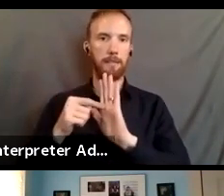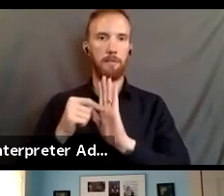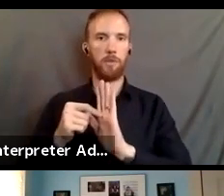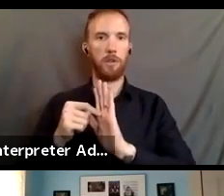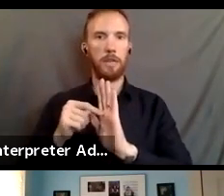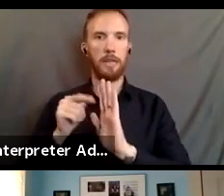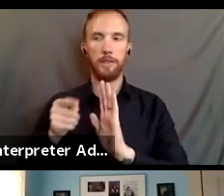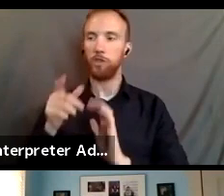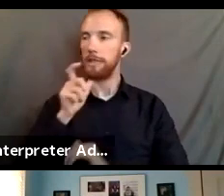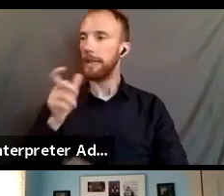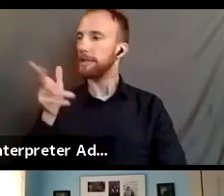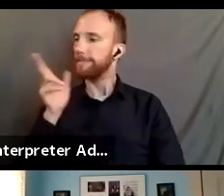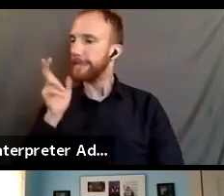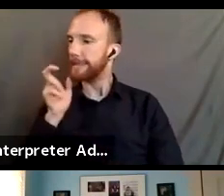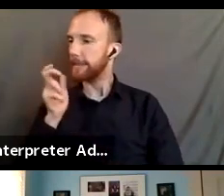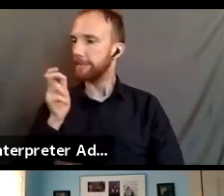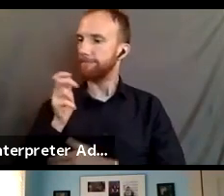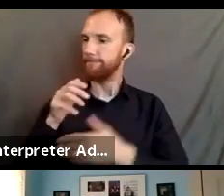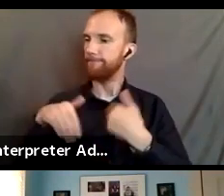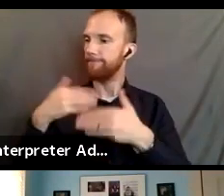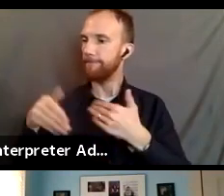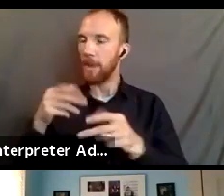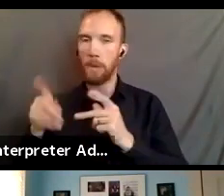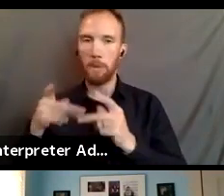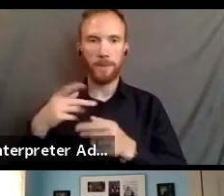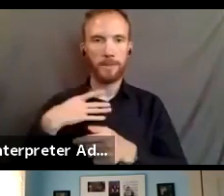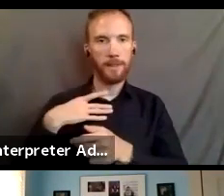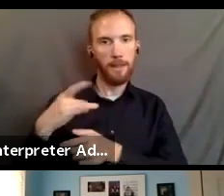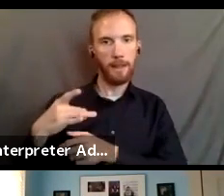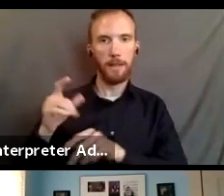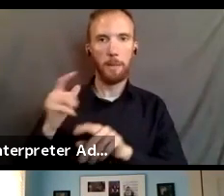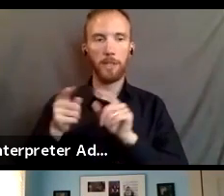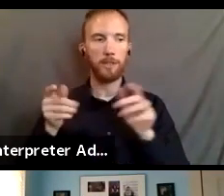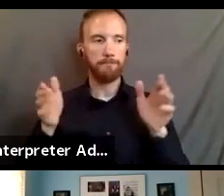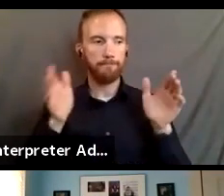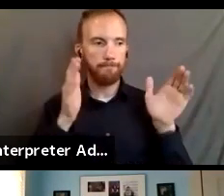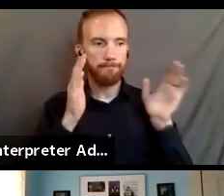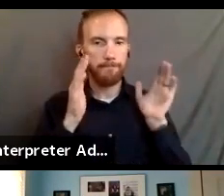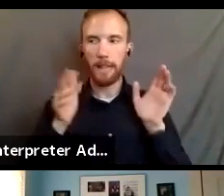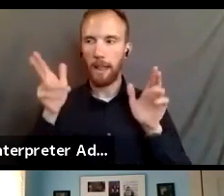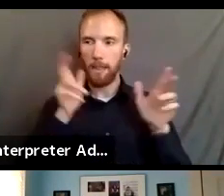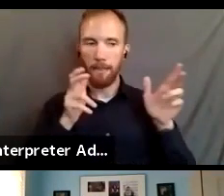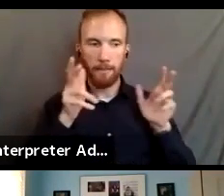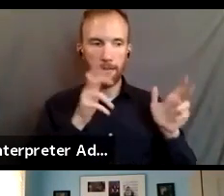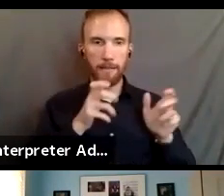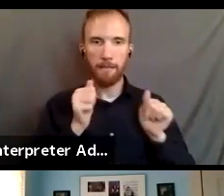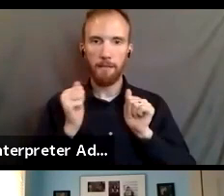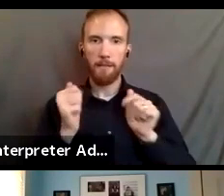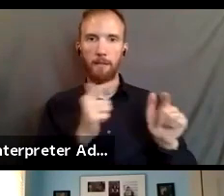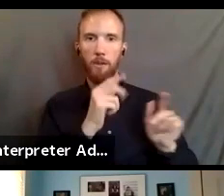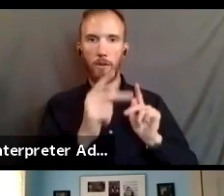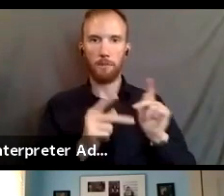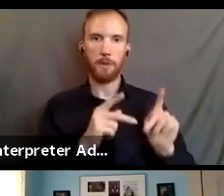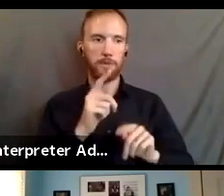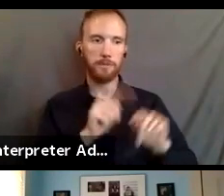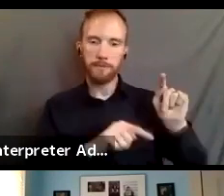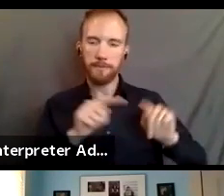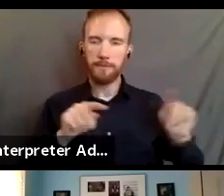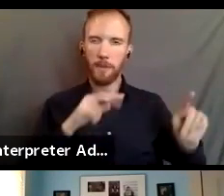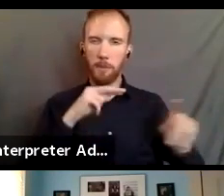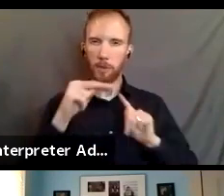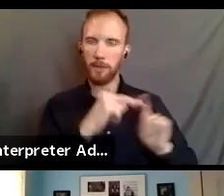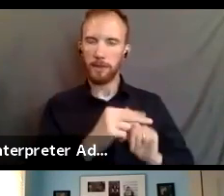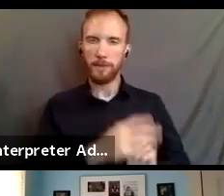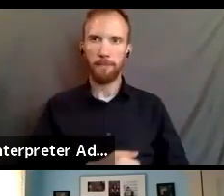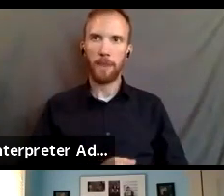comfortable with but it's listening to everybody i'm just disappointed that five years from the